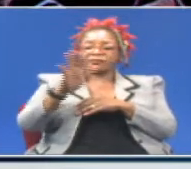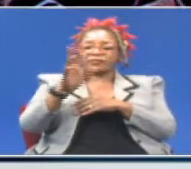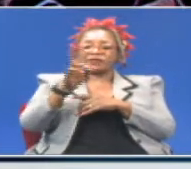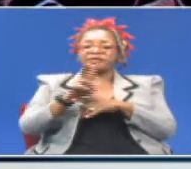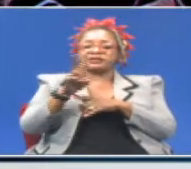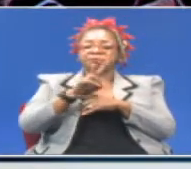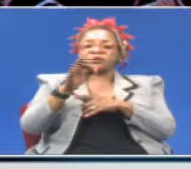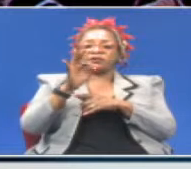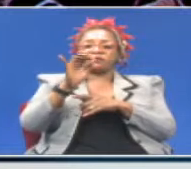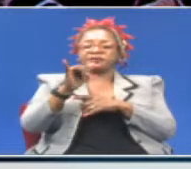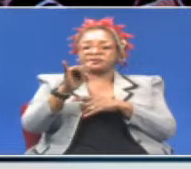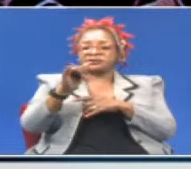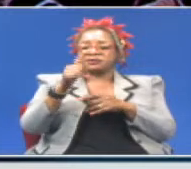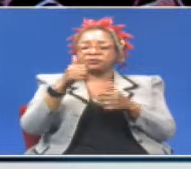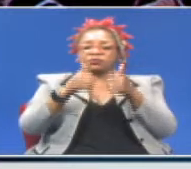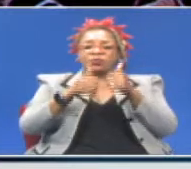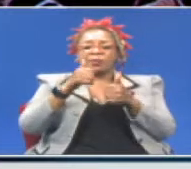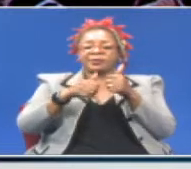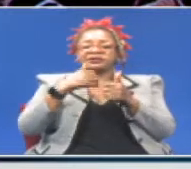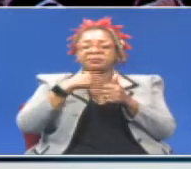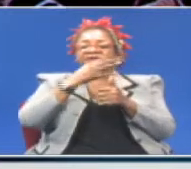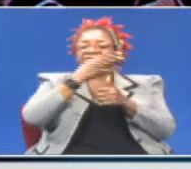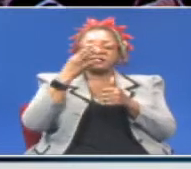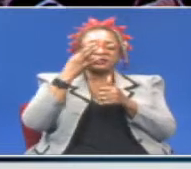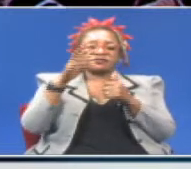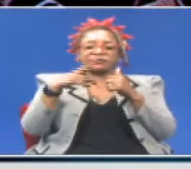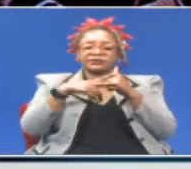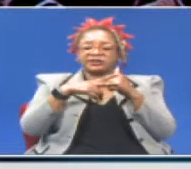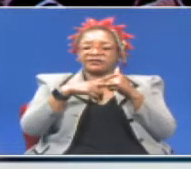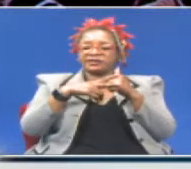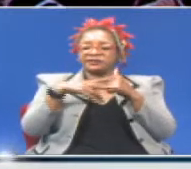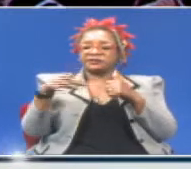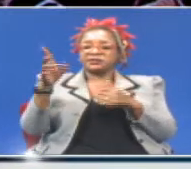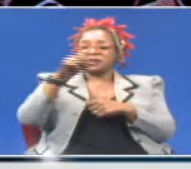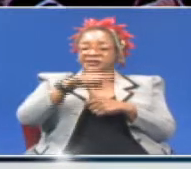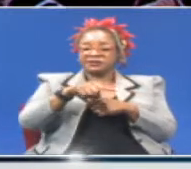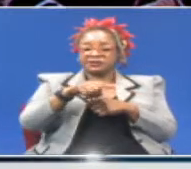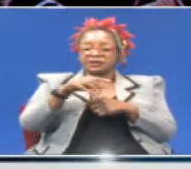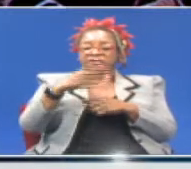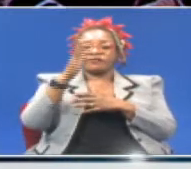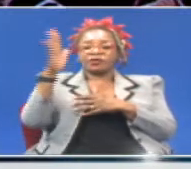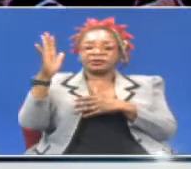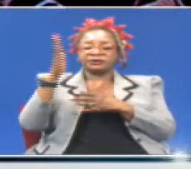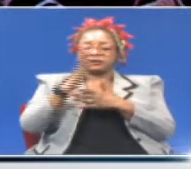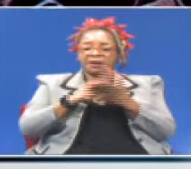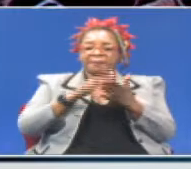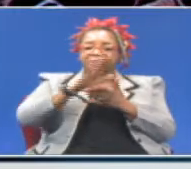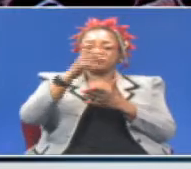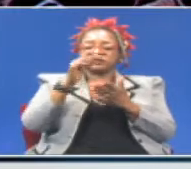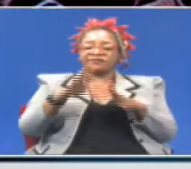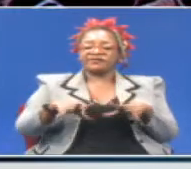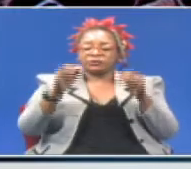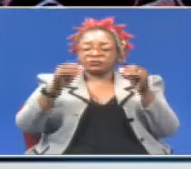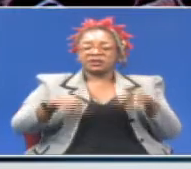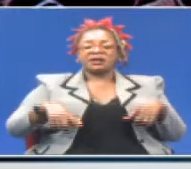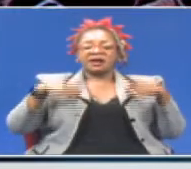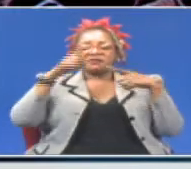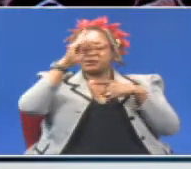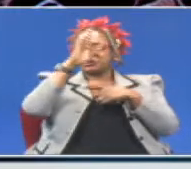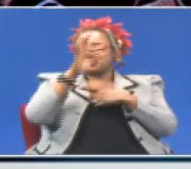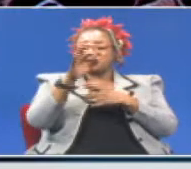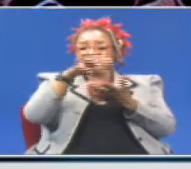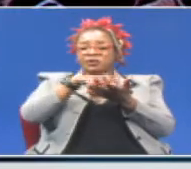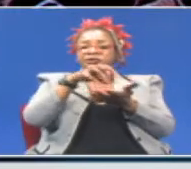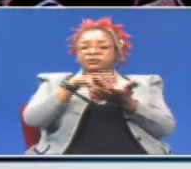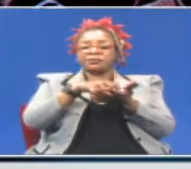the religious cult who have been fasting for several days deep in the forest. Some of those found alive are in critical condition, with police